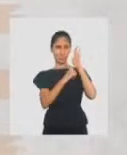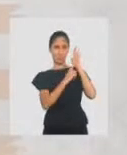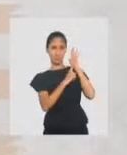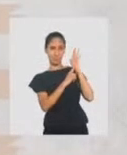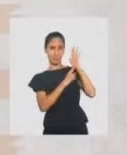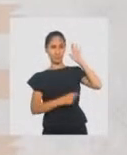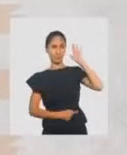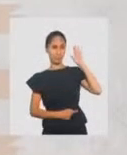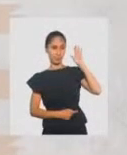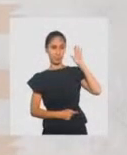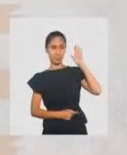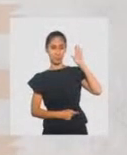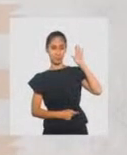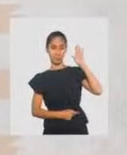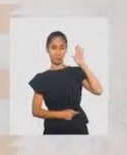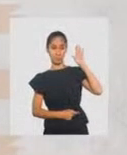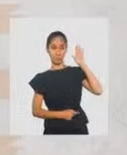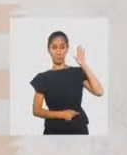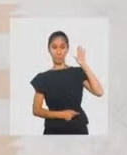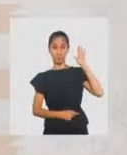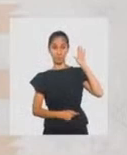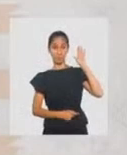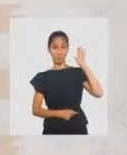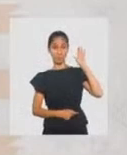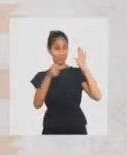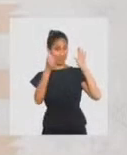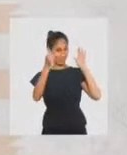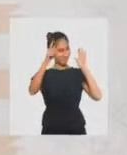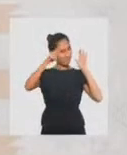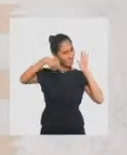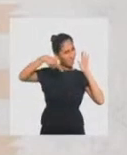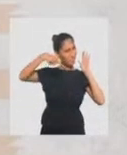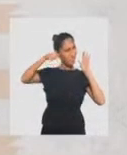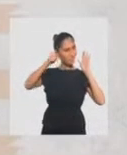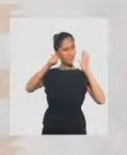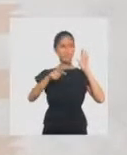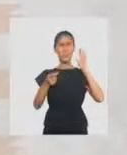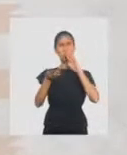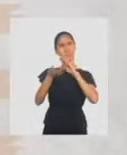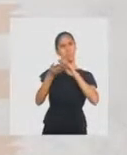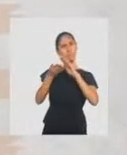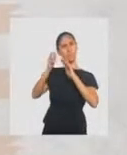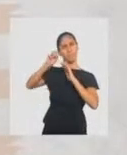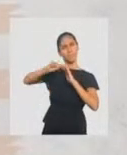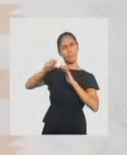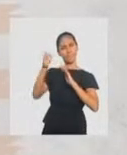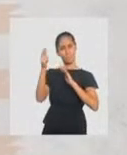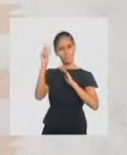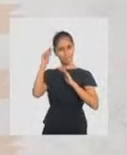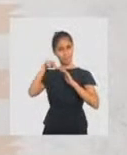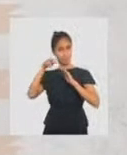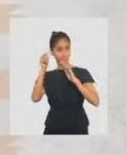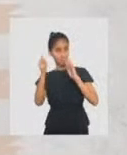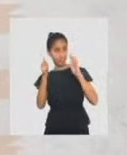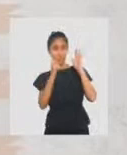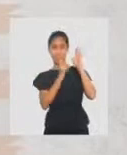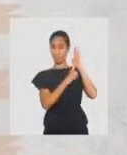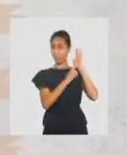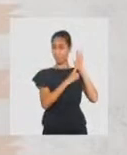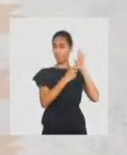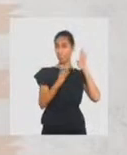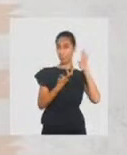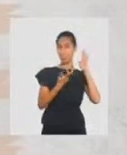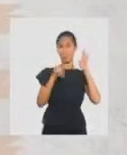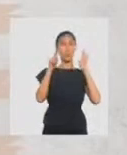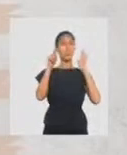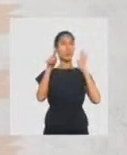6. Call now. It's Let's easy. Check. Sorry, Sarina. Check the spelling of